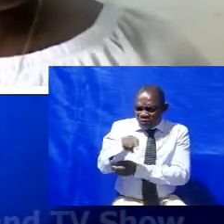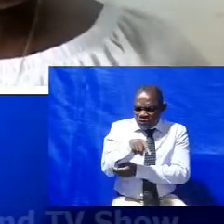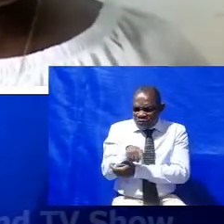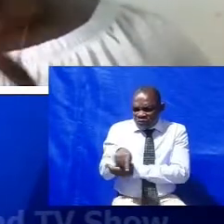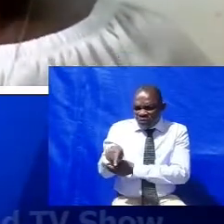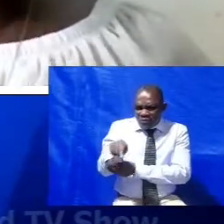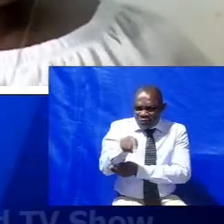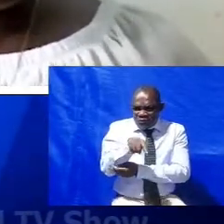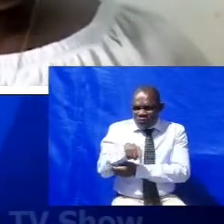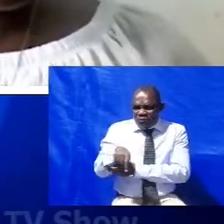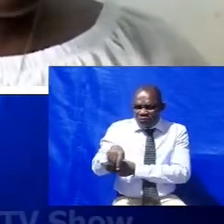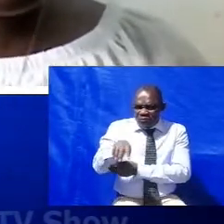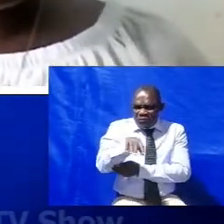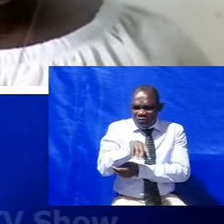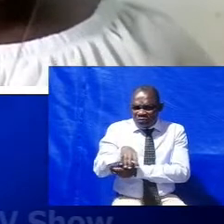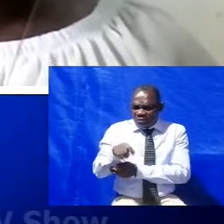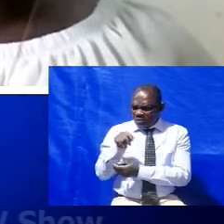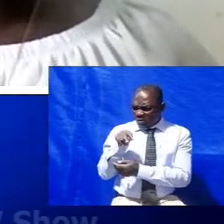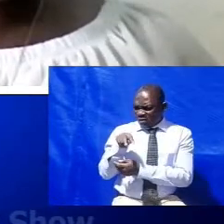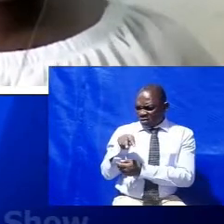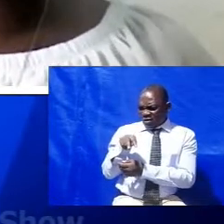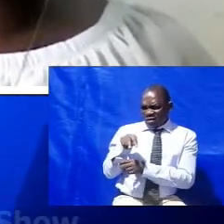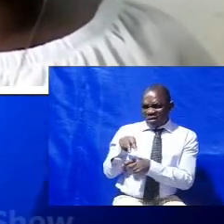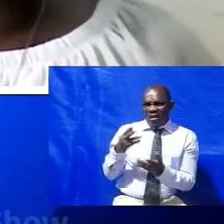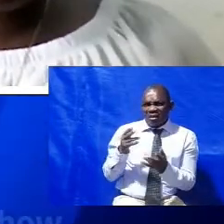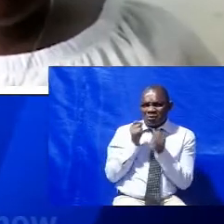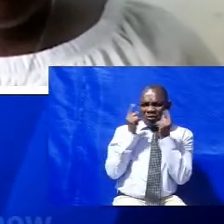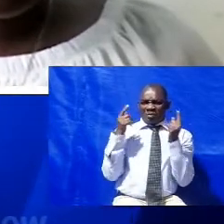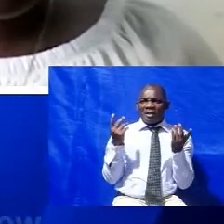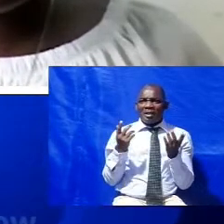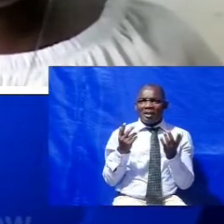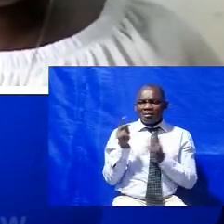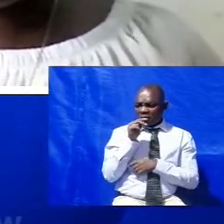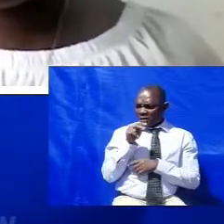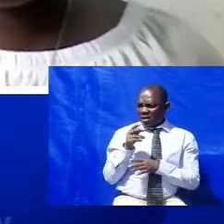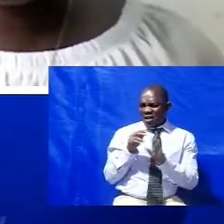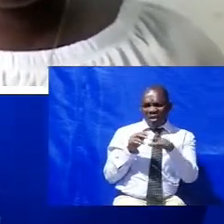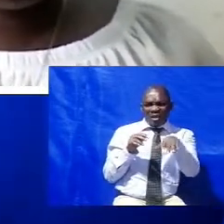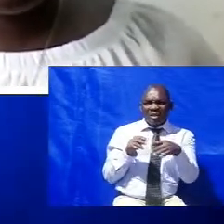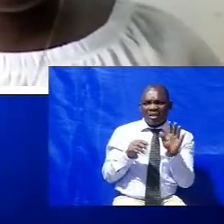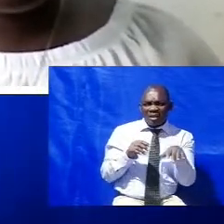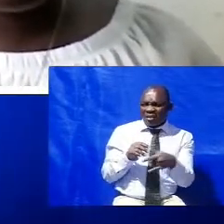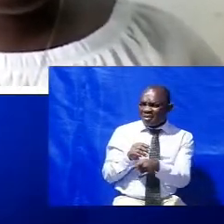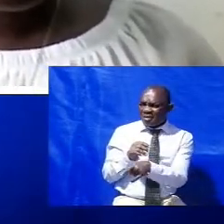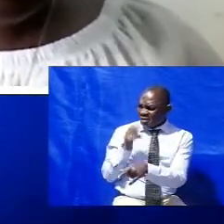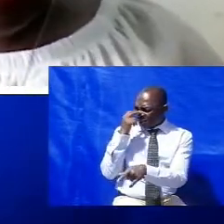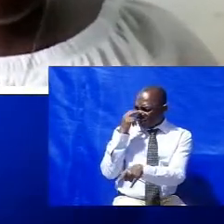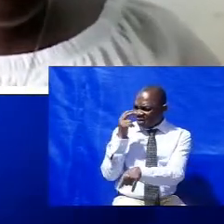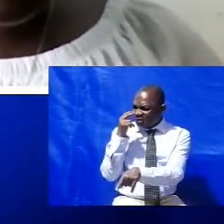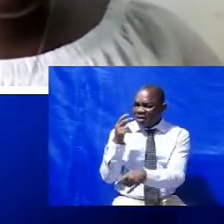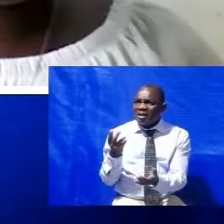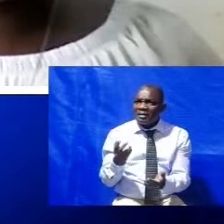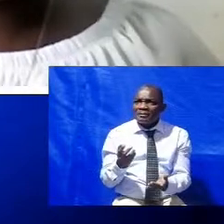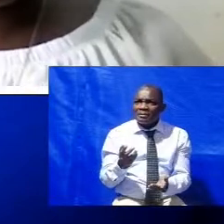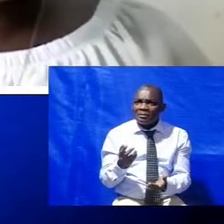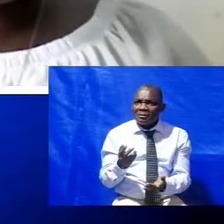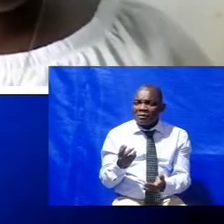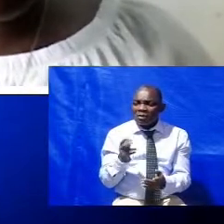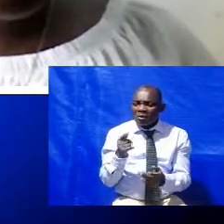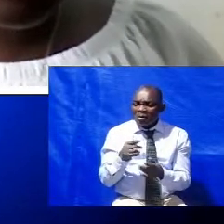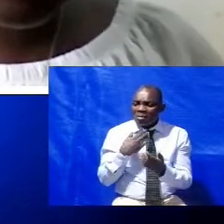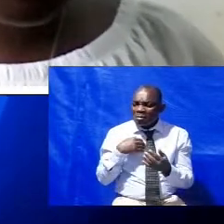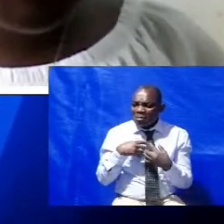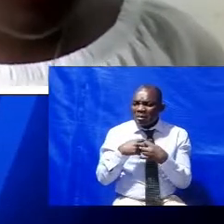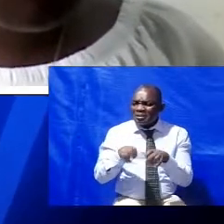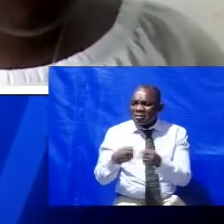and the clothes and the noise, and I would just stare. So people find me and they're like, are you planning? So that lady would